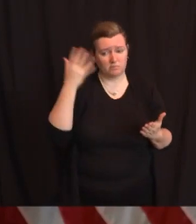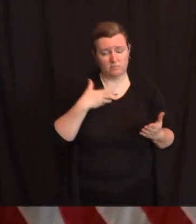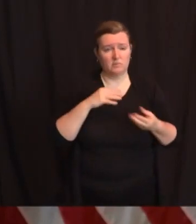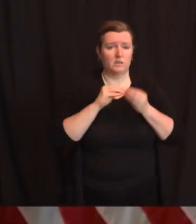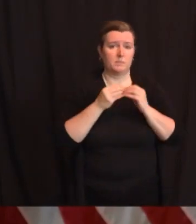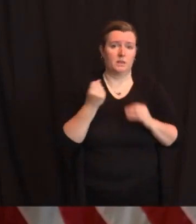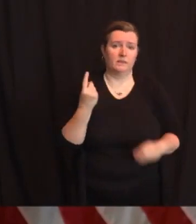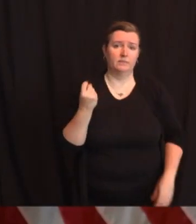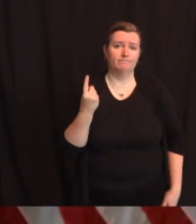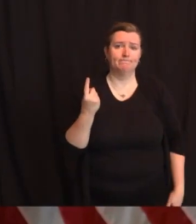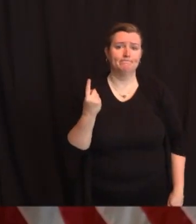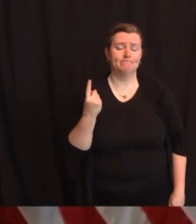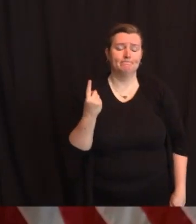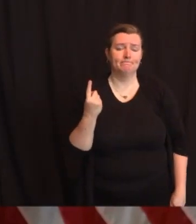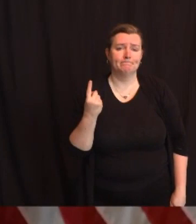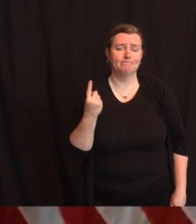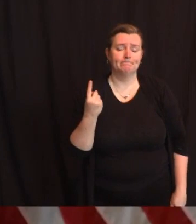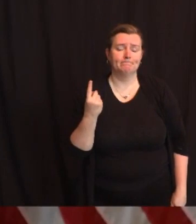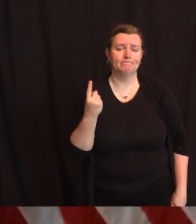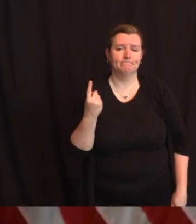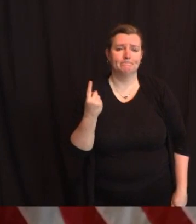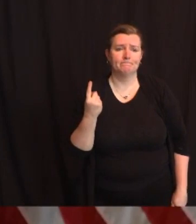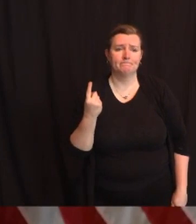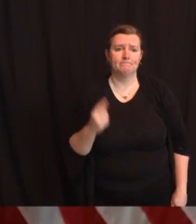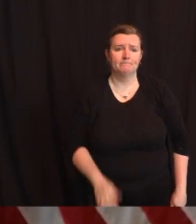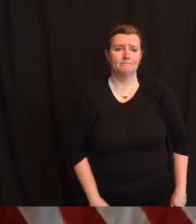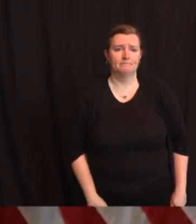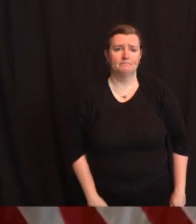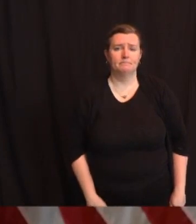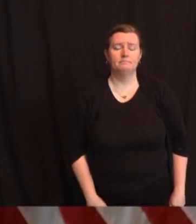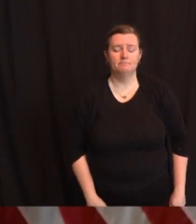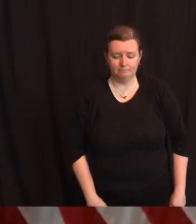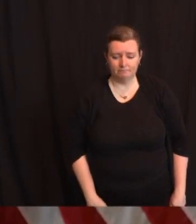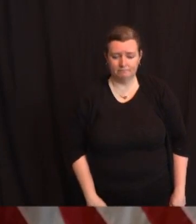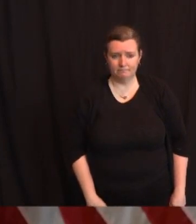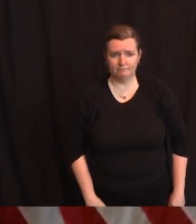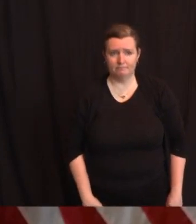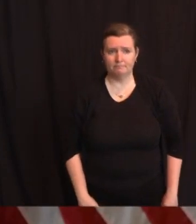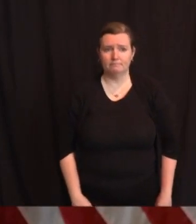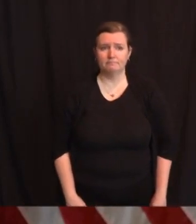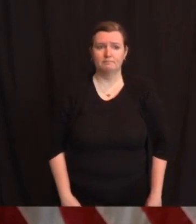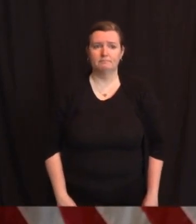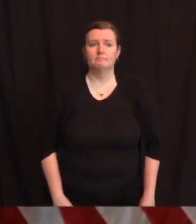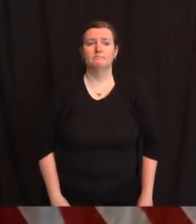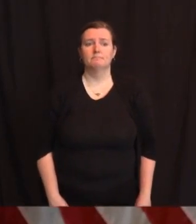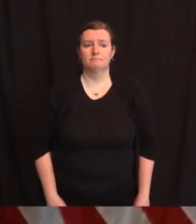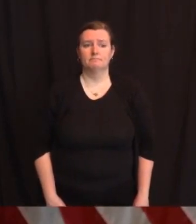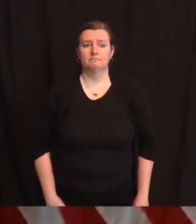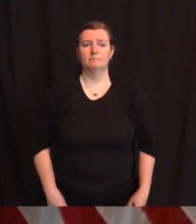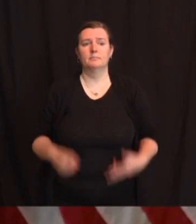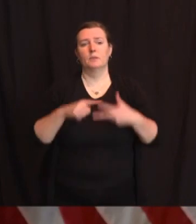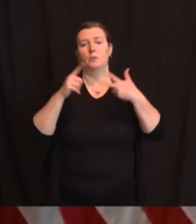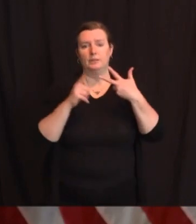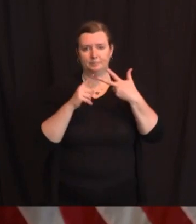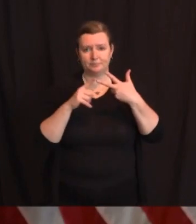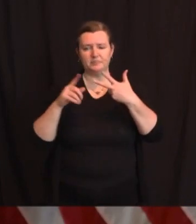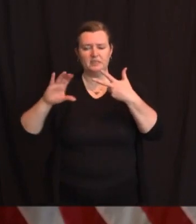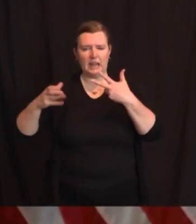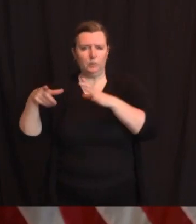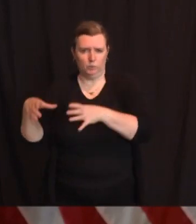not 2 hours after that call, Pat. So I don't think there's a real, it's the third category, Mike, that I